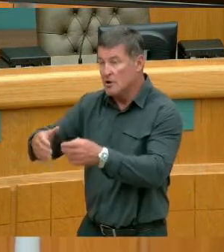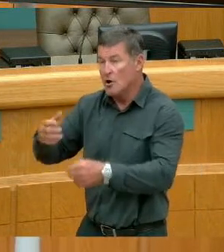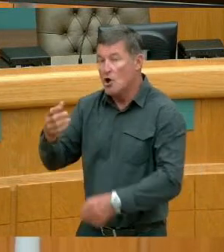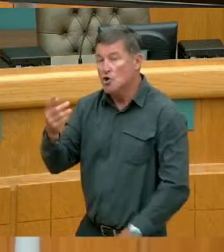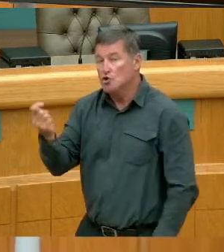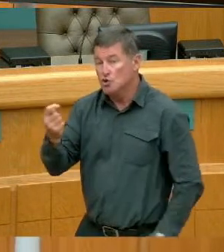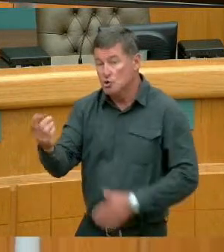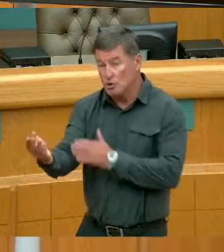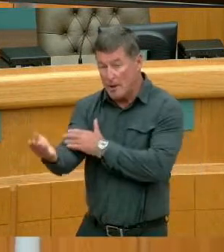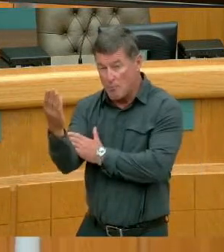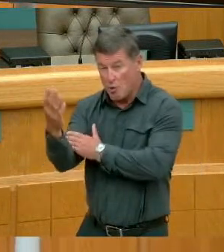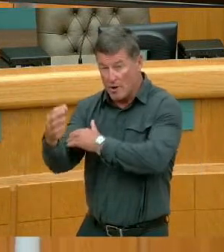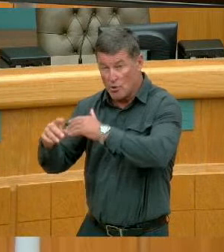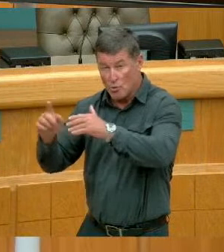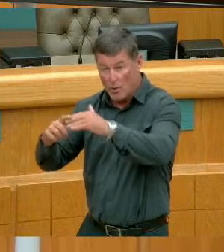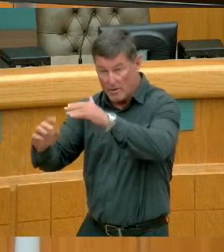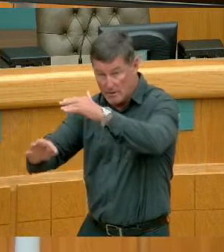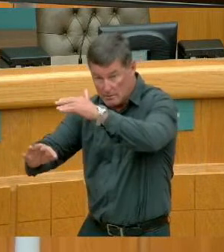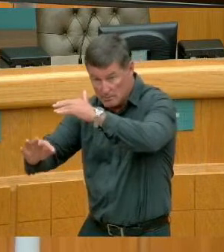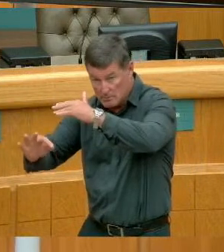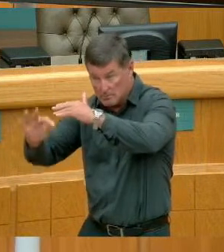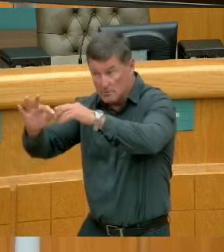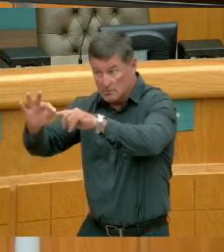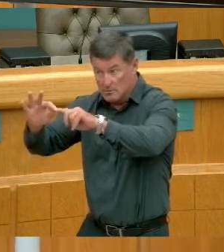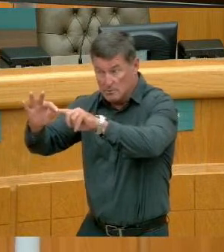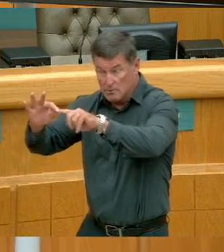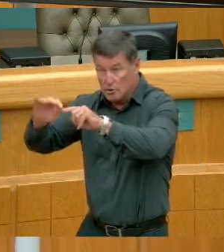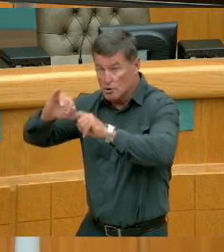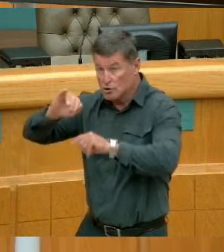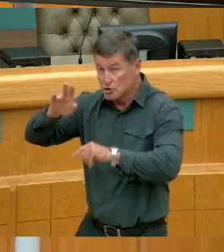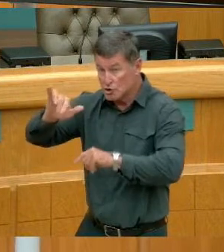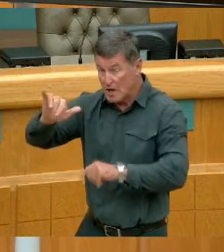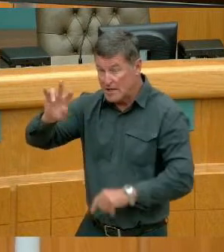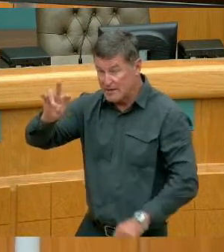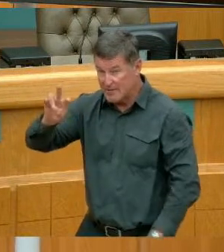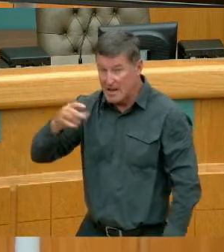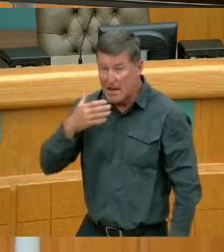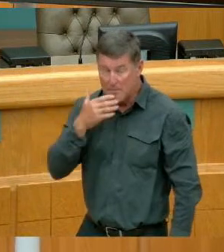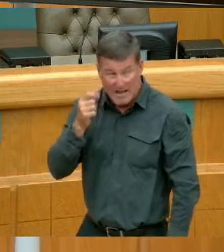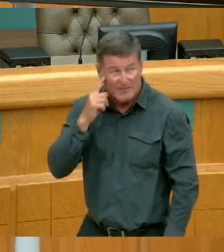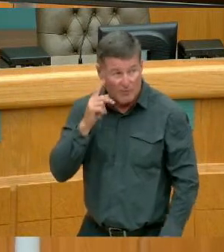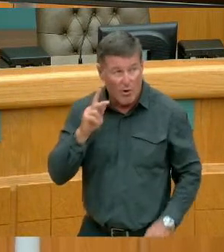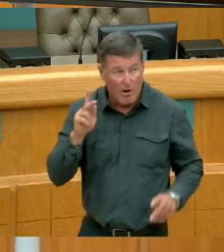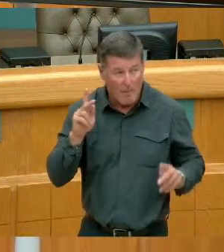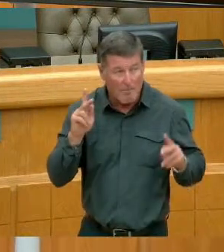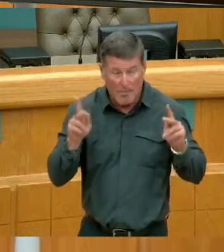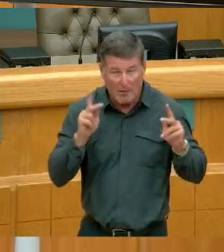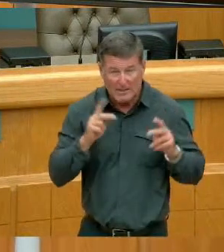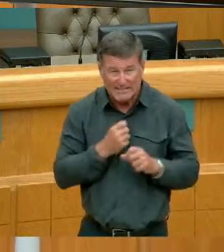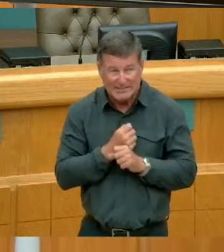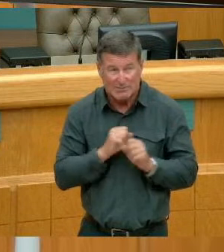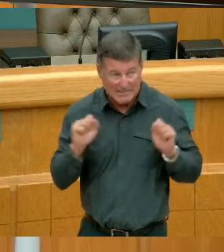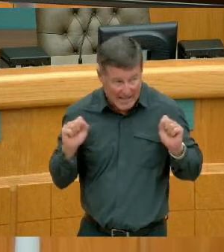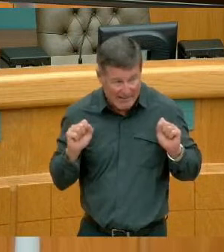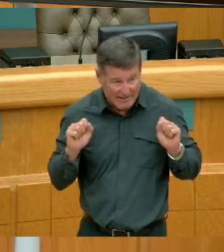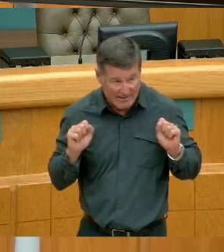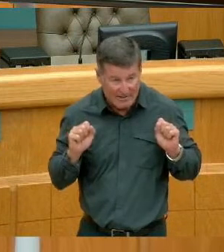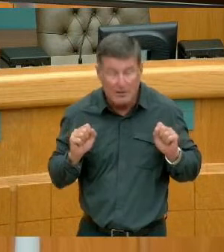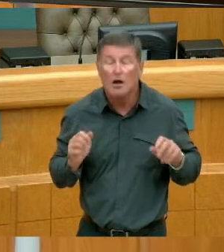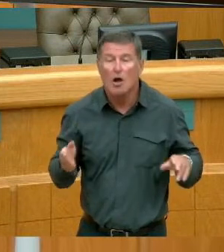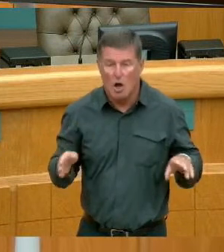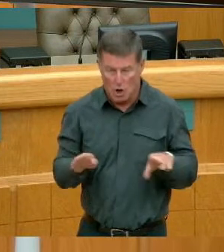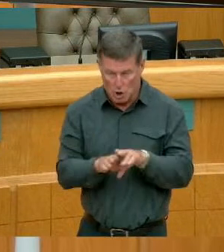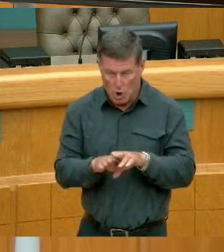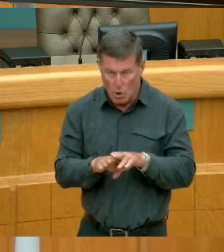Tuesday morning, I believe that's July 7th, that it's in the best interest of public health and safety that we